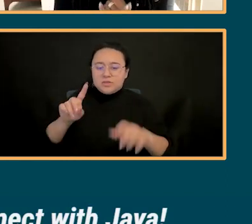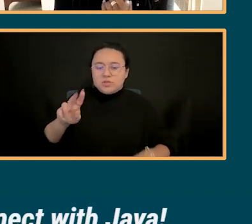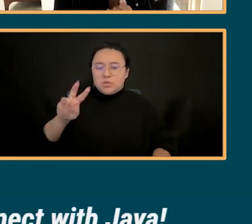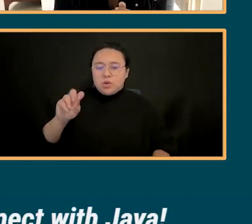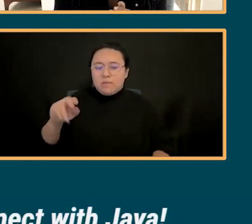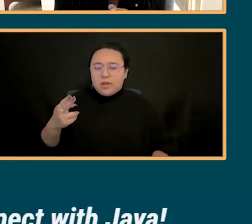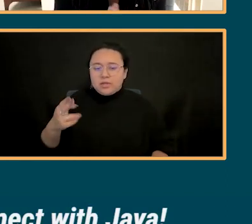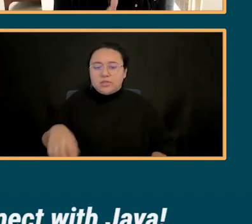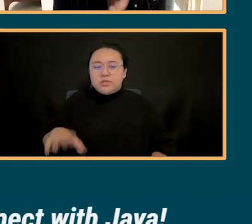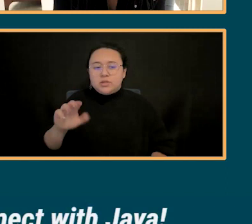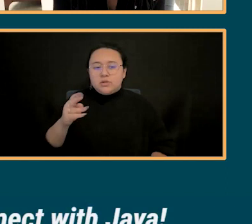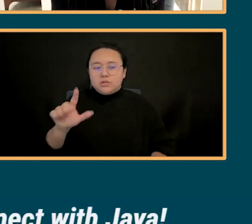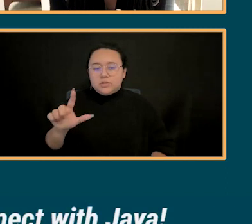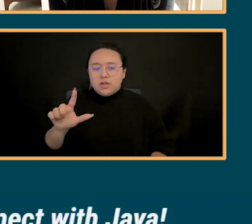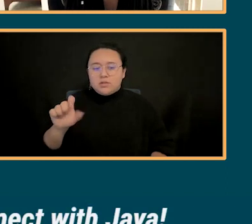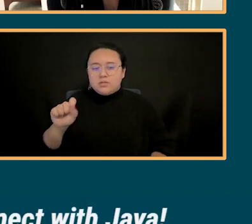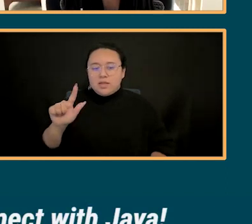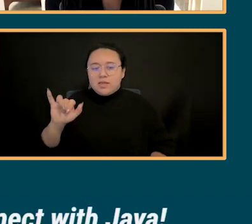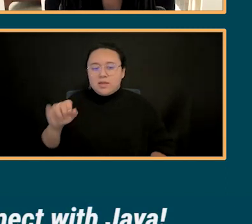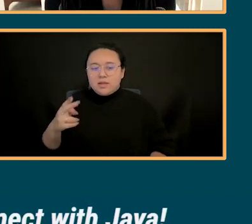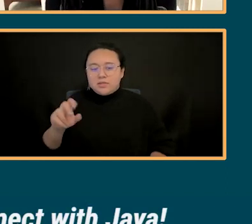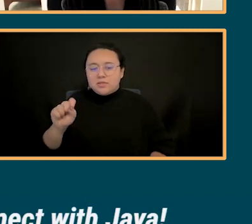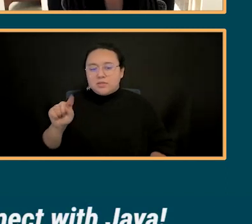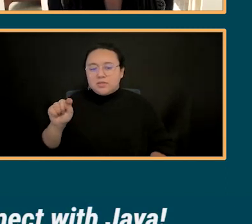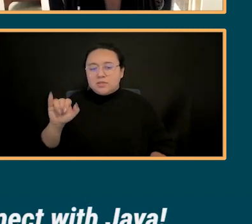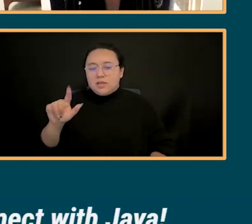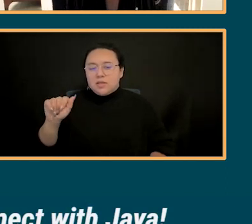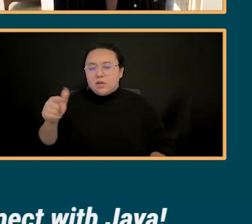Salish, Stillaguamish, colonially